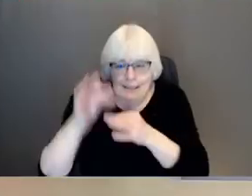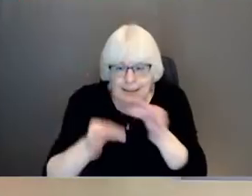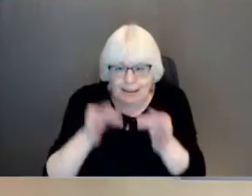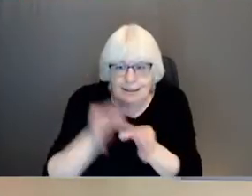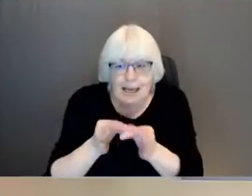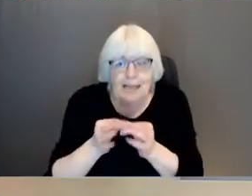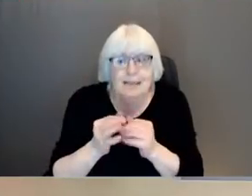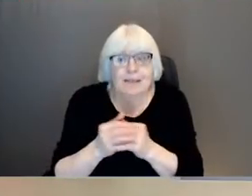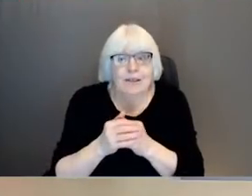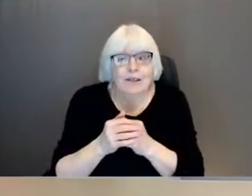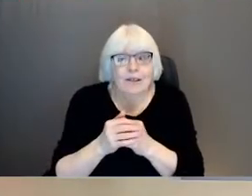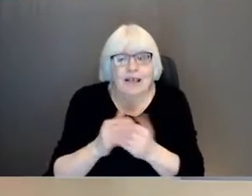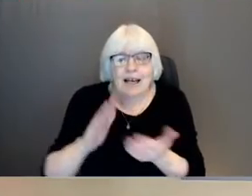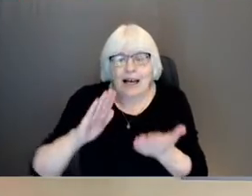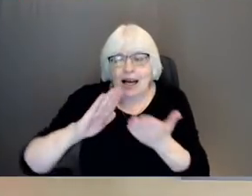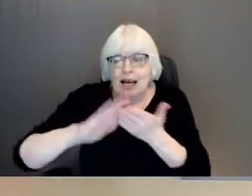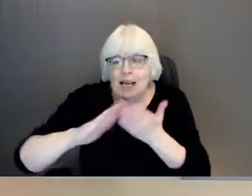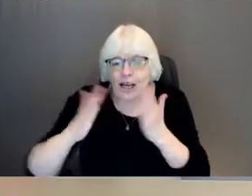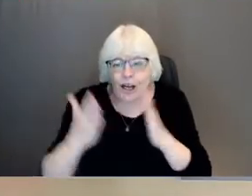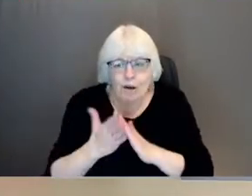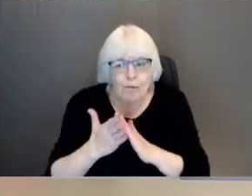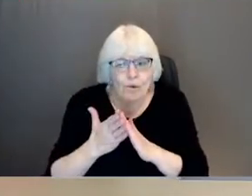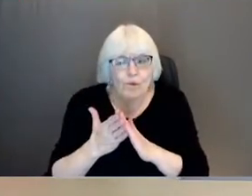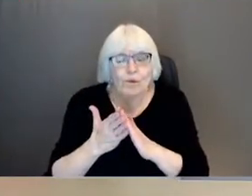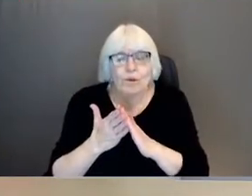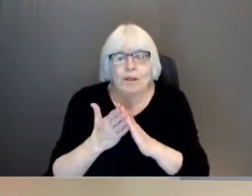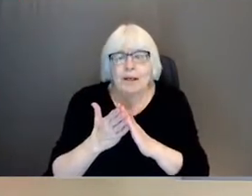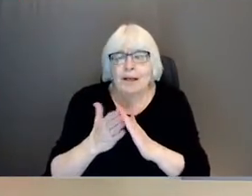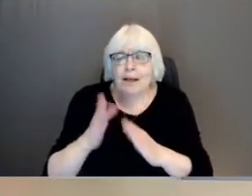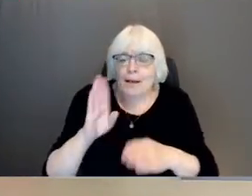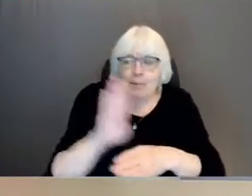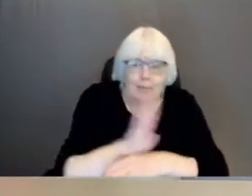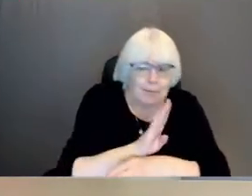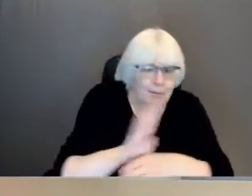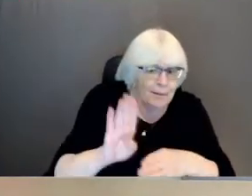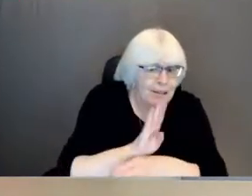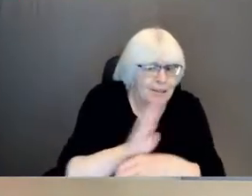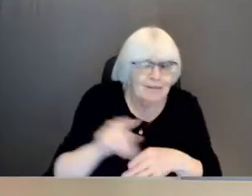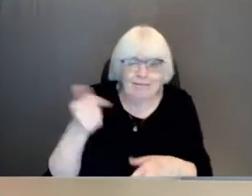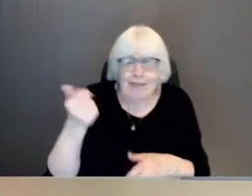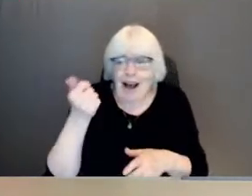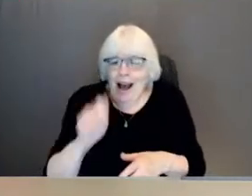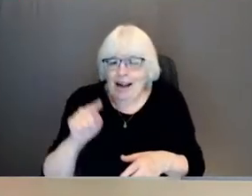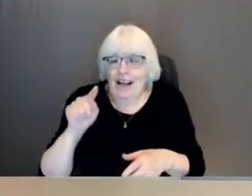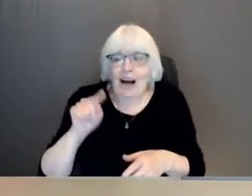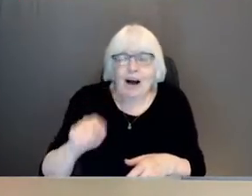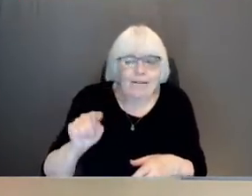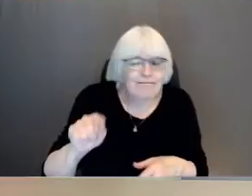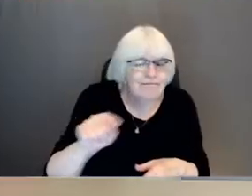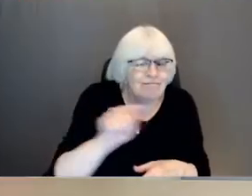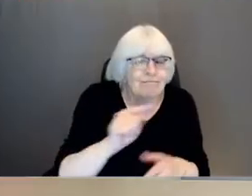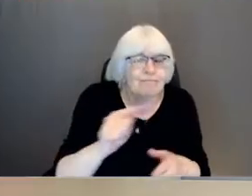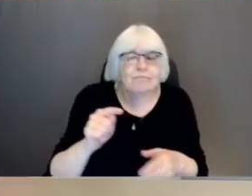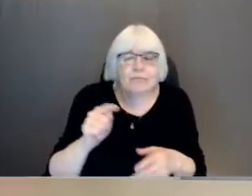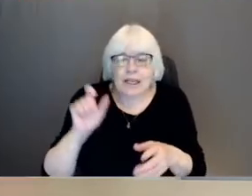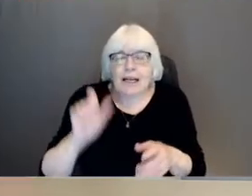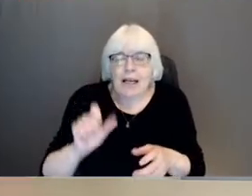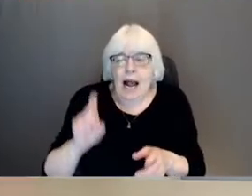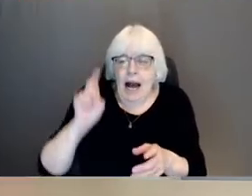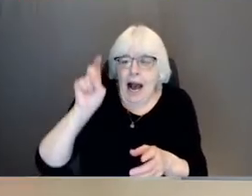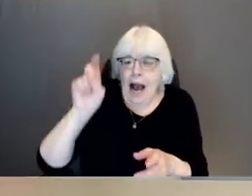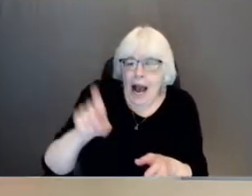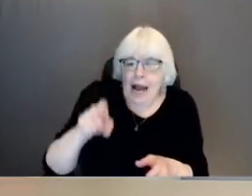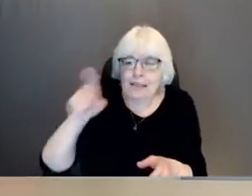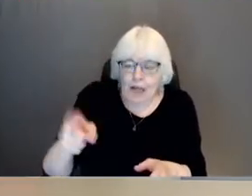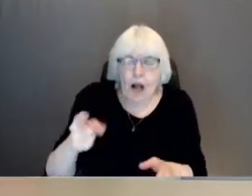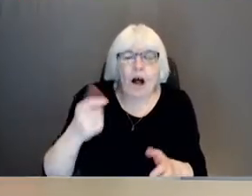in PEI can apply to the Canadian Red Cross Stop the Spread and Stay Safe program to access rapid antigen tests to screen